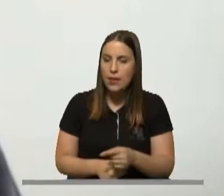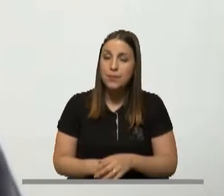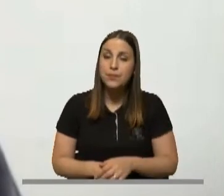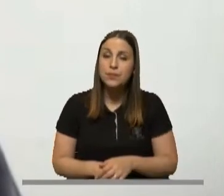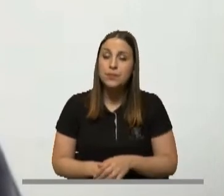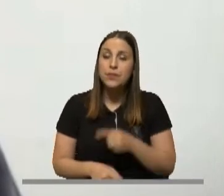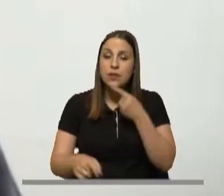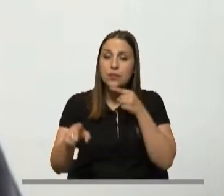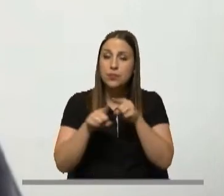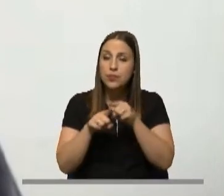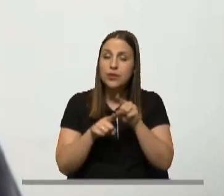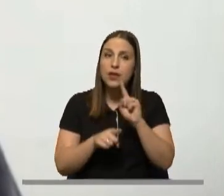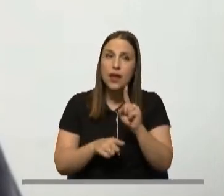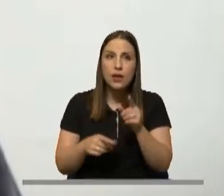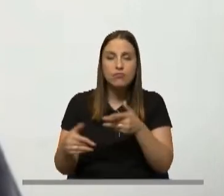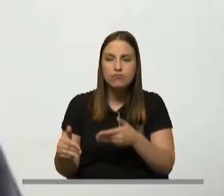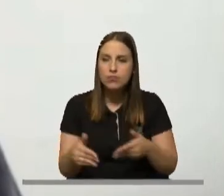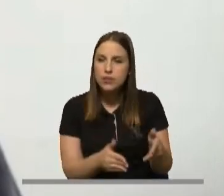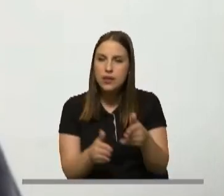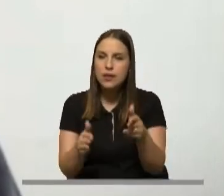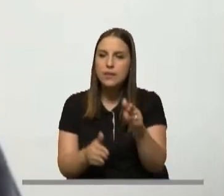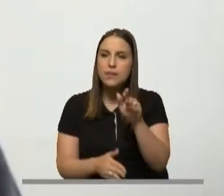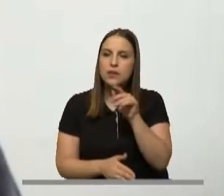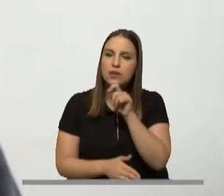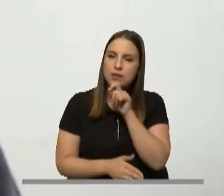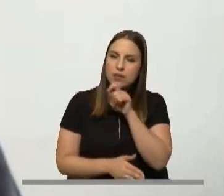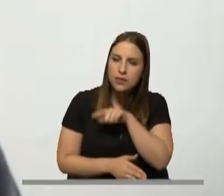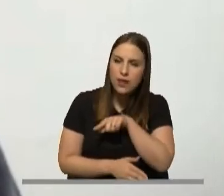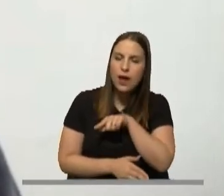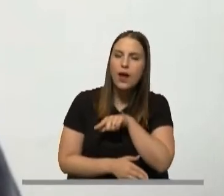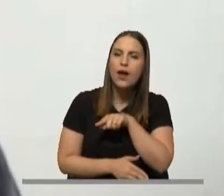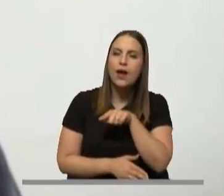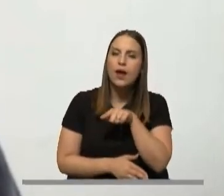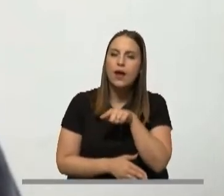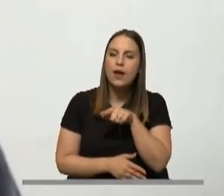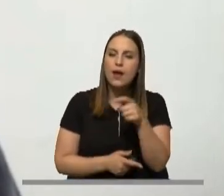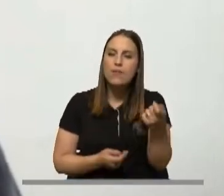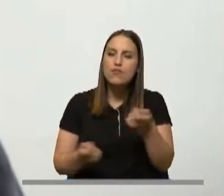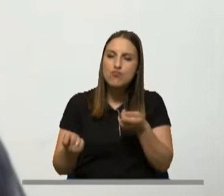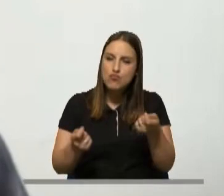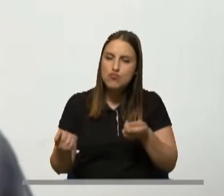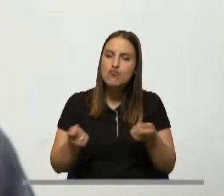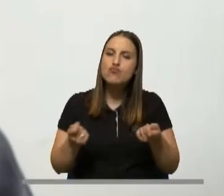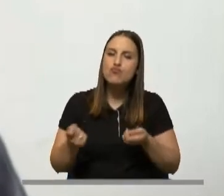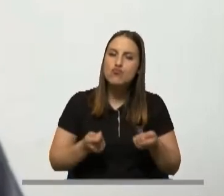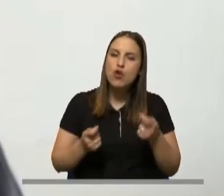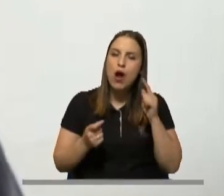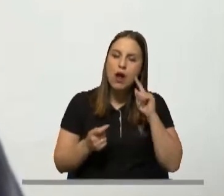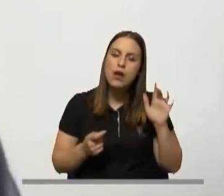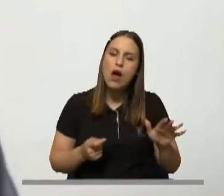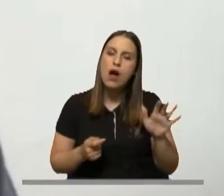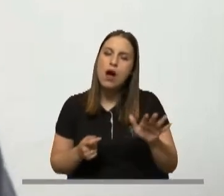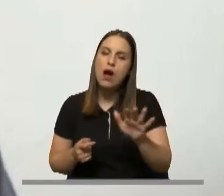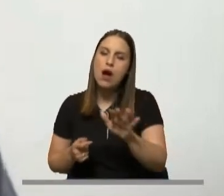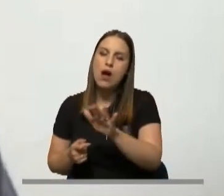Politics is a way of organizing social coexistence that